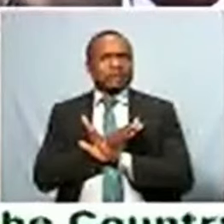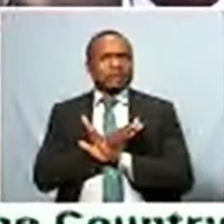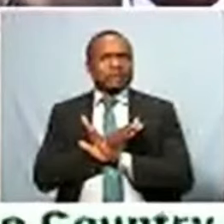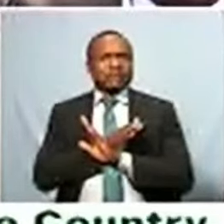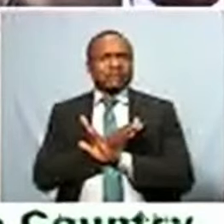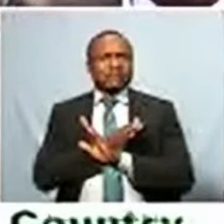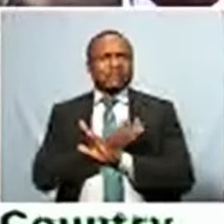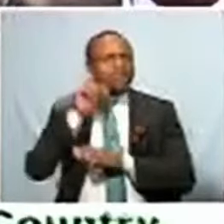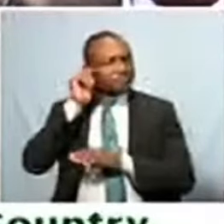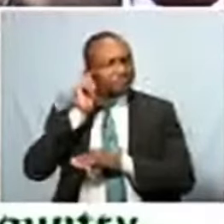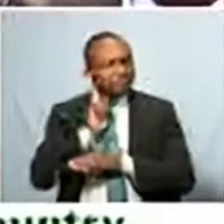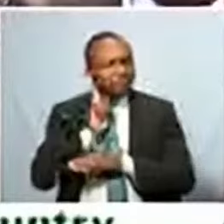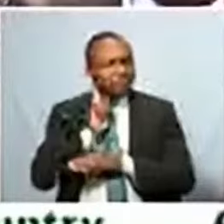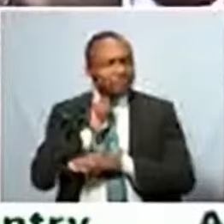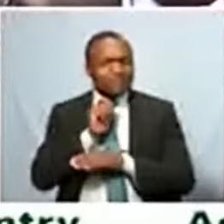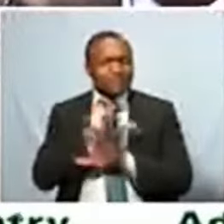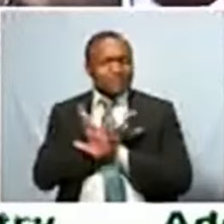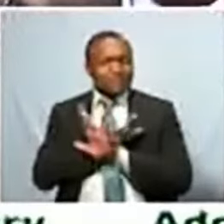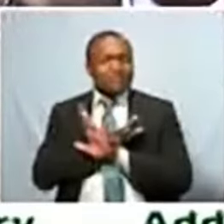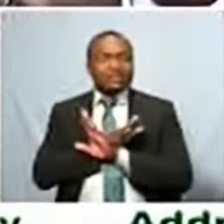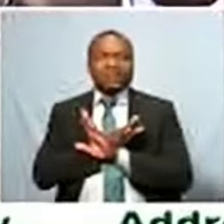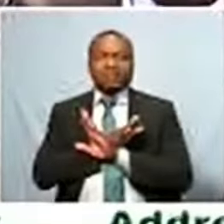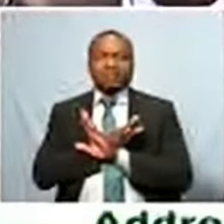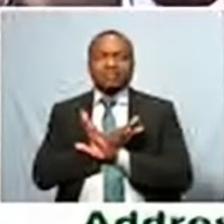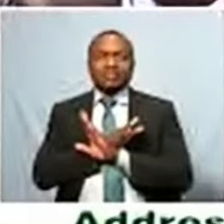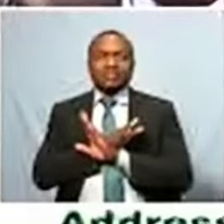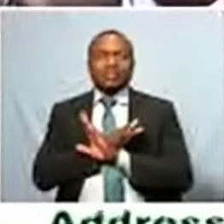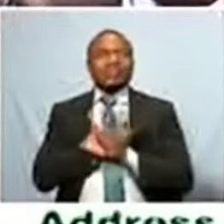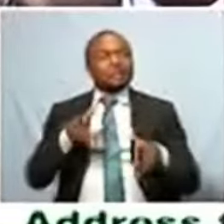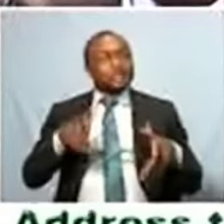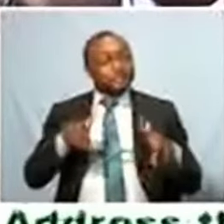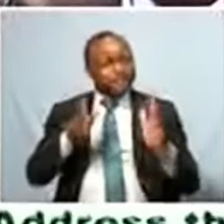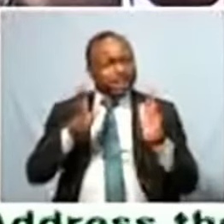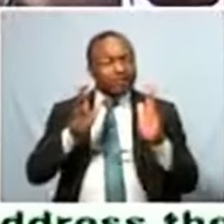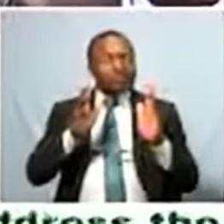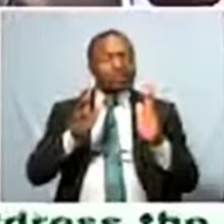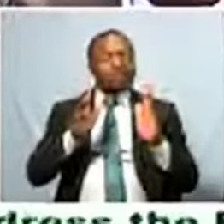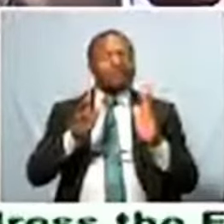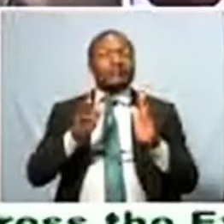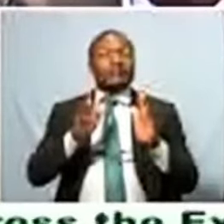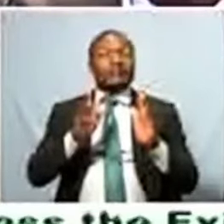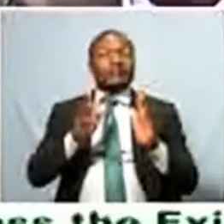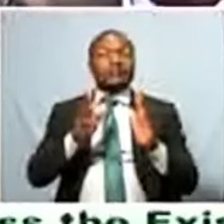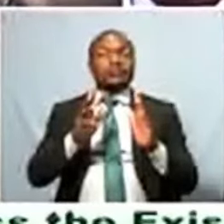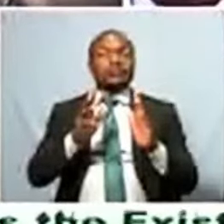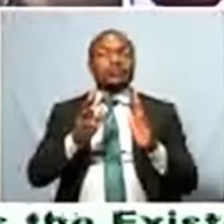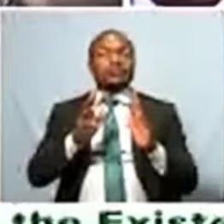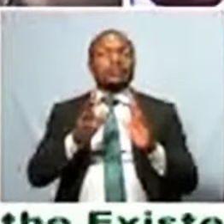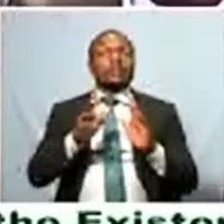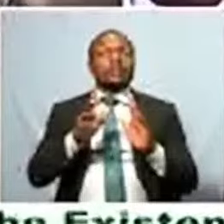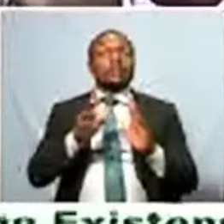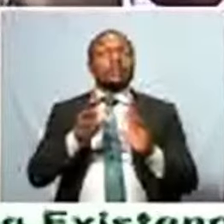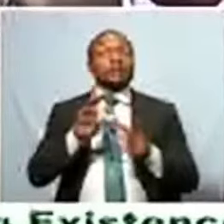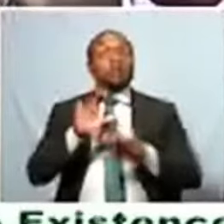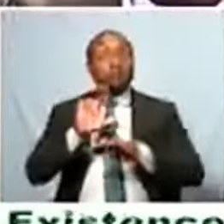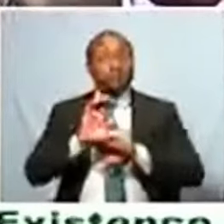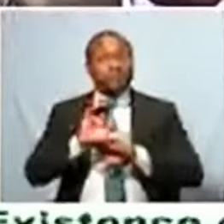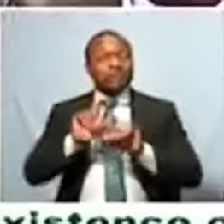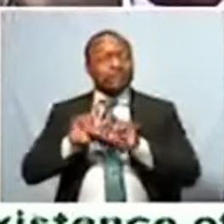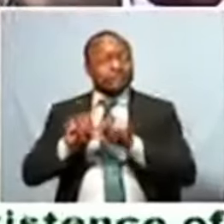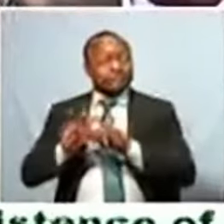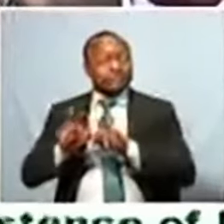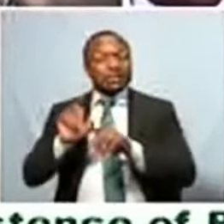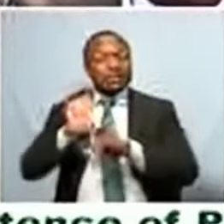in religion? Zambia is extremely tolerant with religion. How many, Madam Speaker, religious groupings